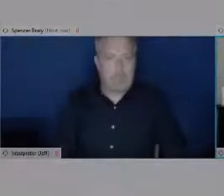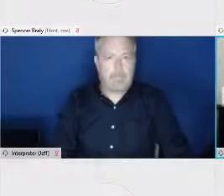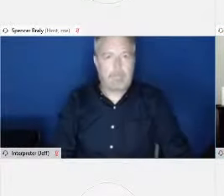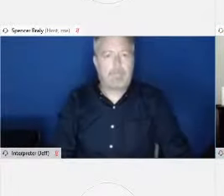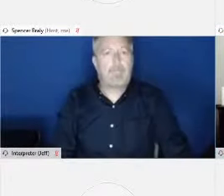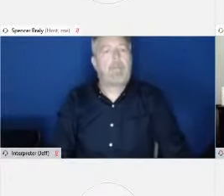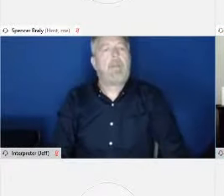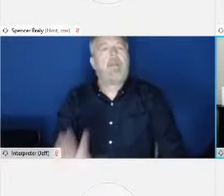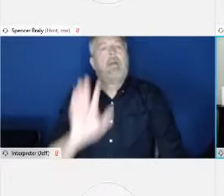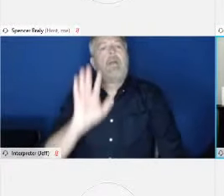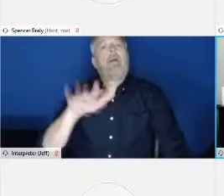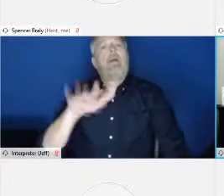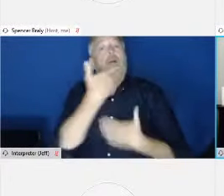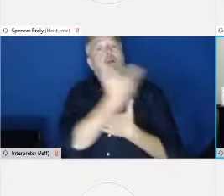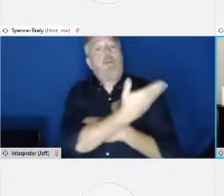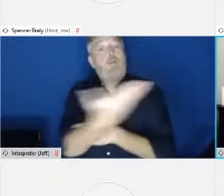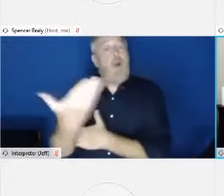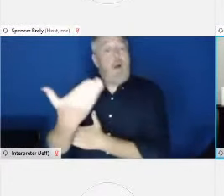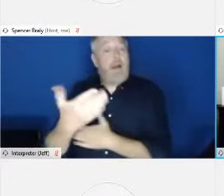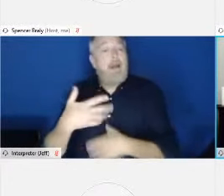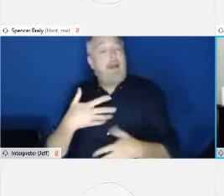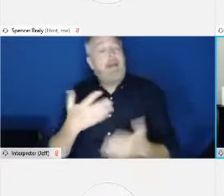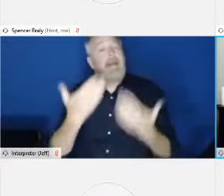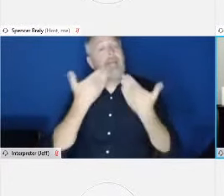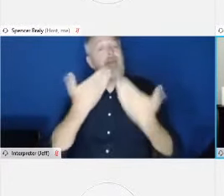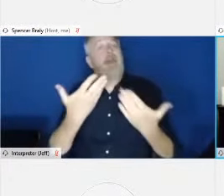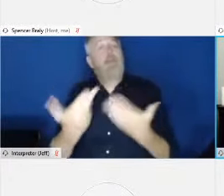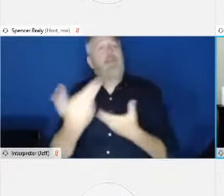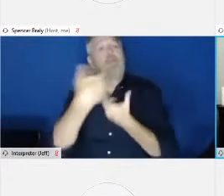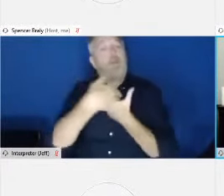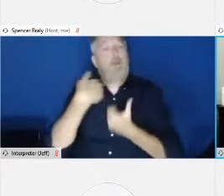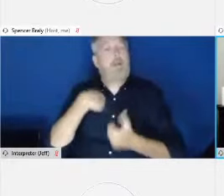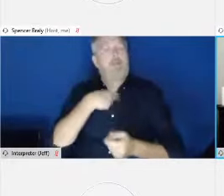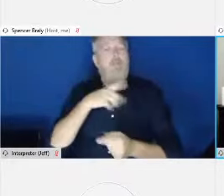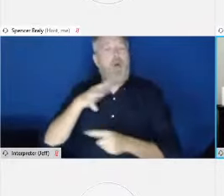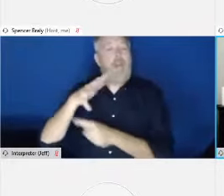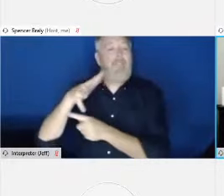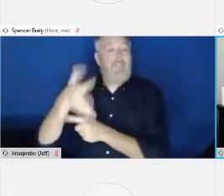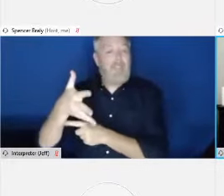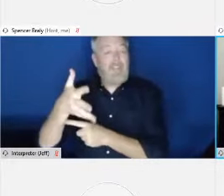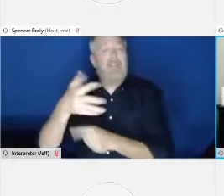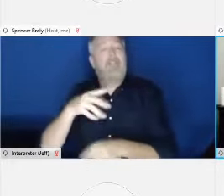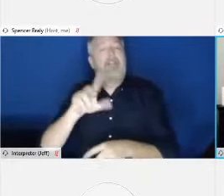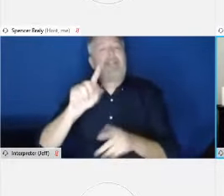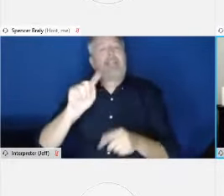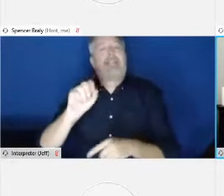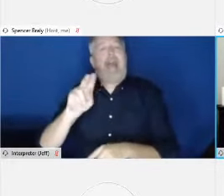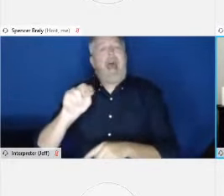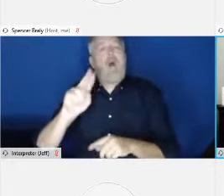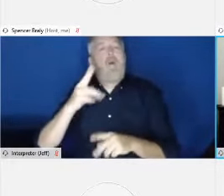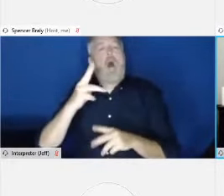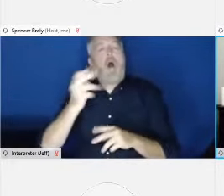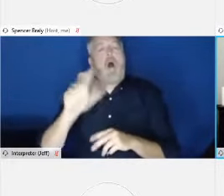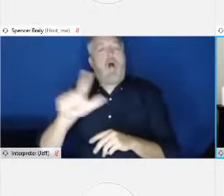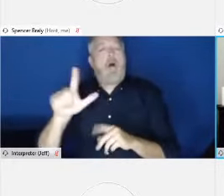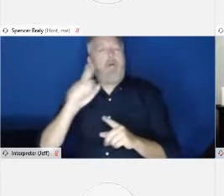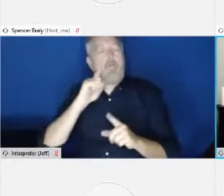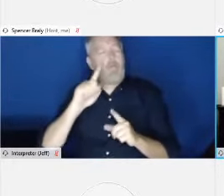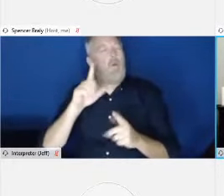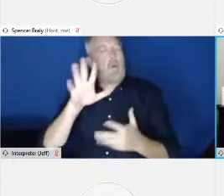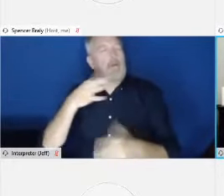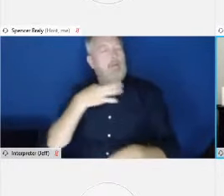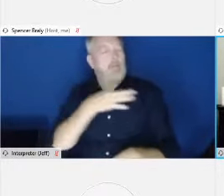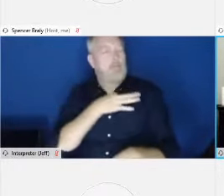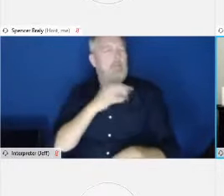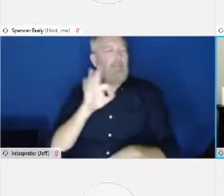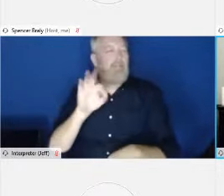Well, good morning, and thank you for joining us for our fifth virtual town hall event for faculty and staff. As we